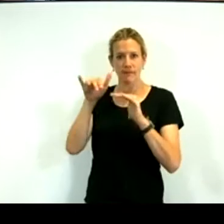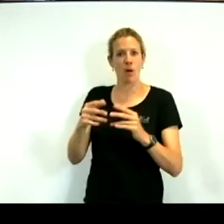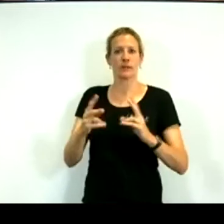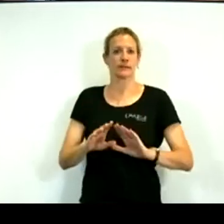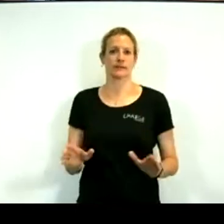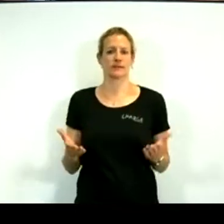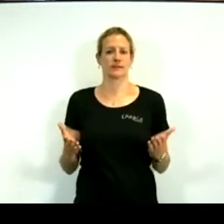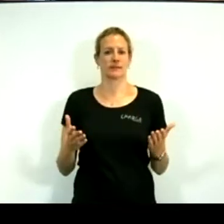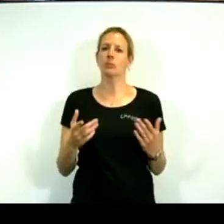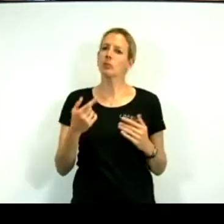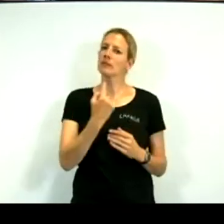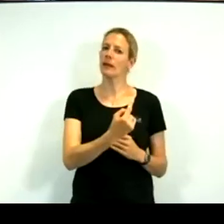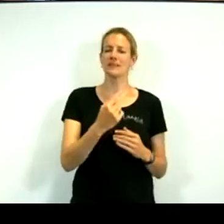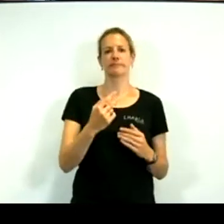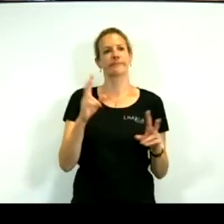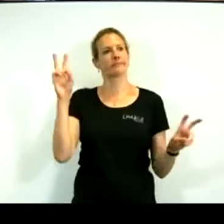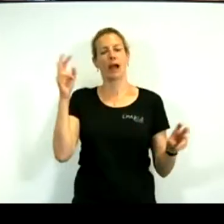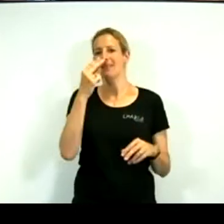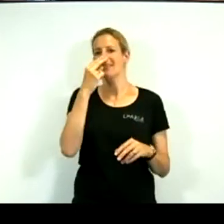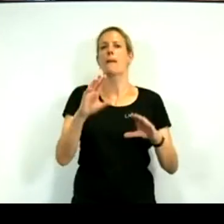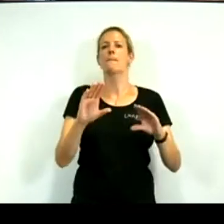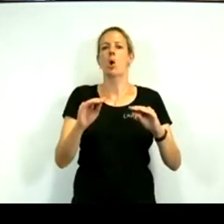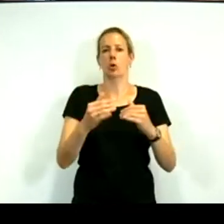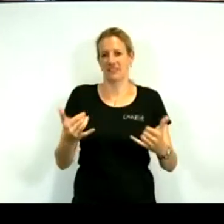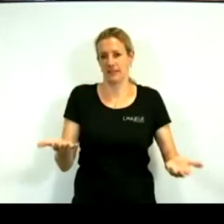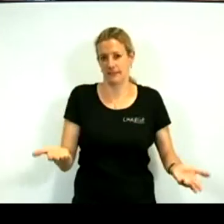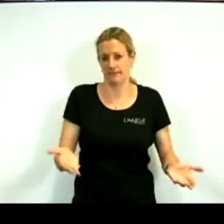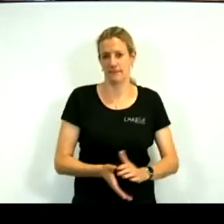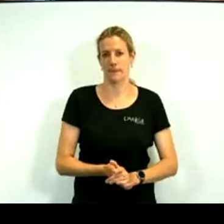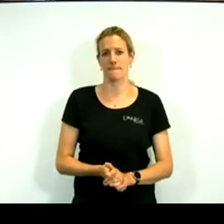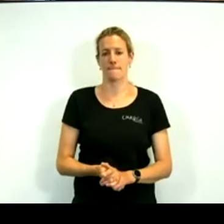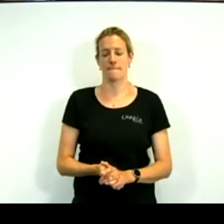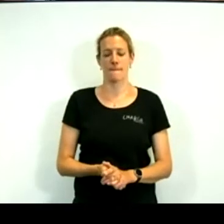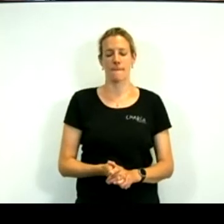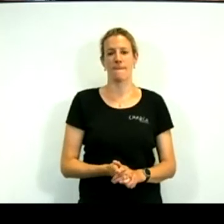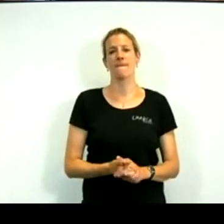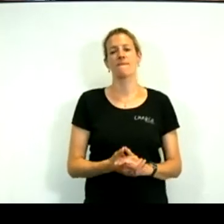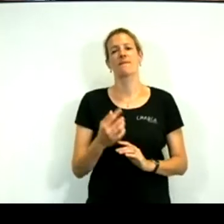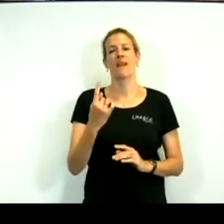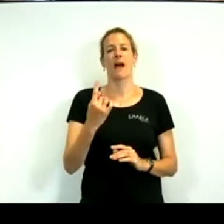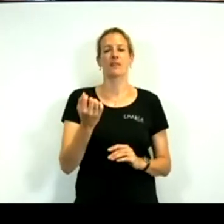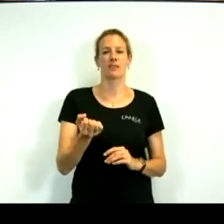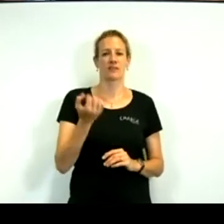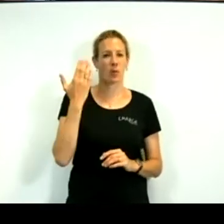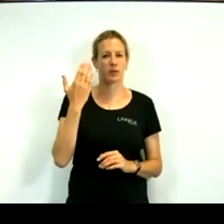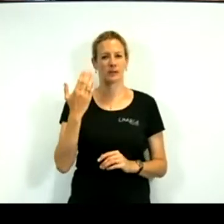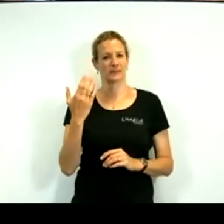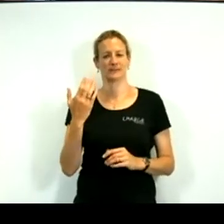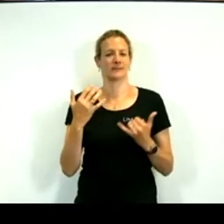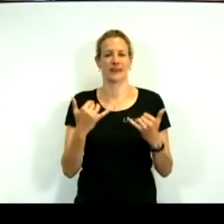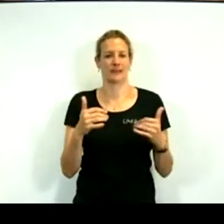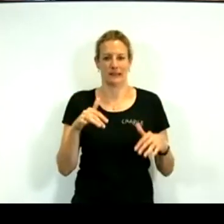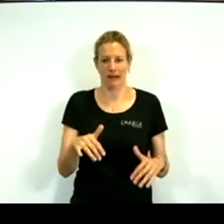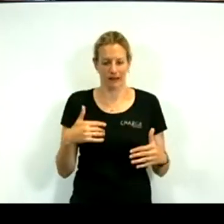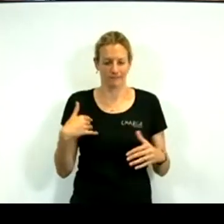And the slide I didn't include, I say when we're thinking about functional vision, of